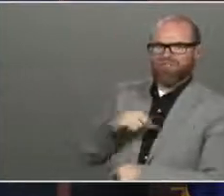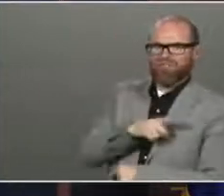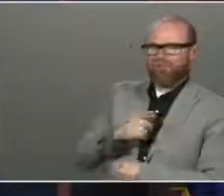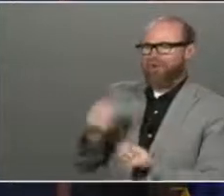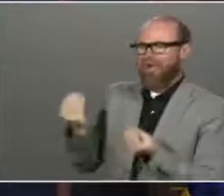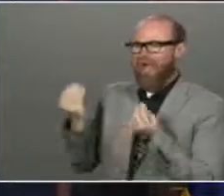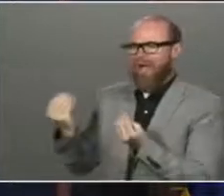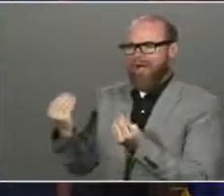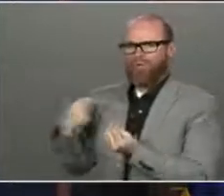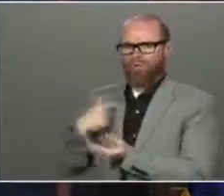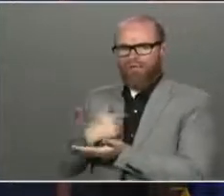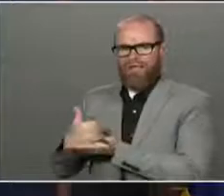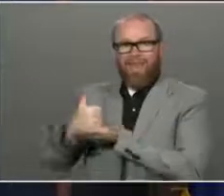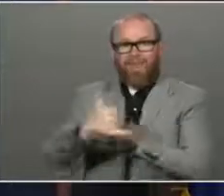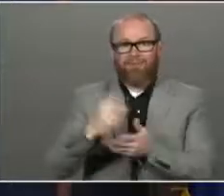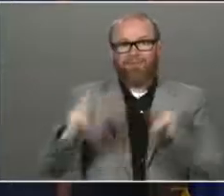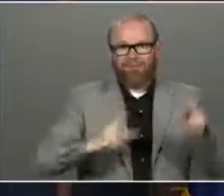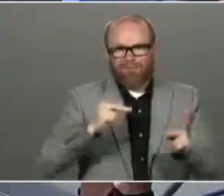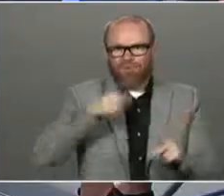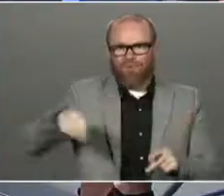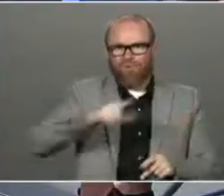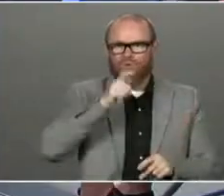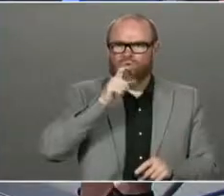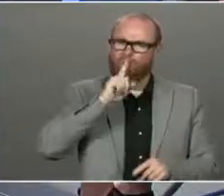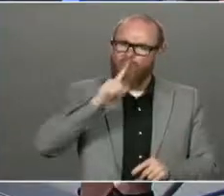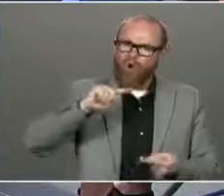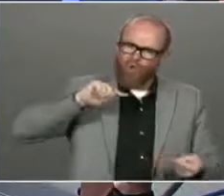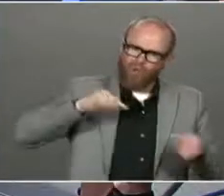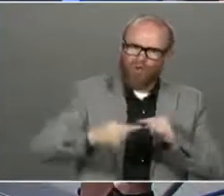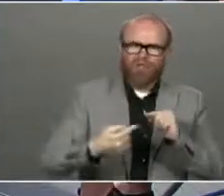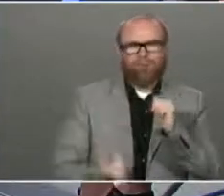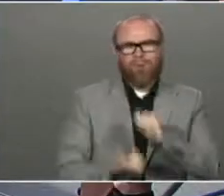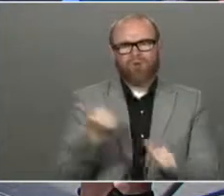people that are being hurt the most by